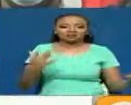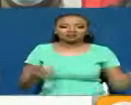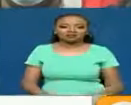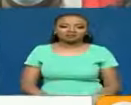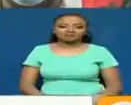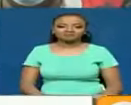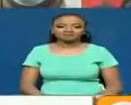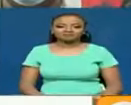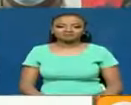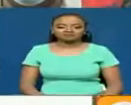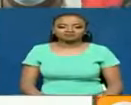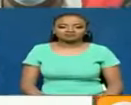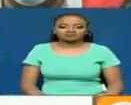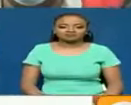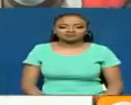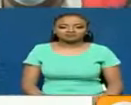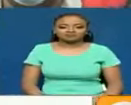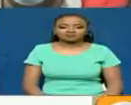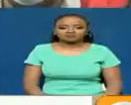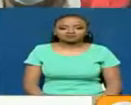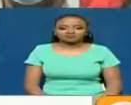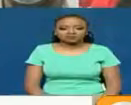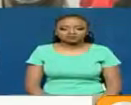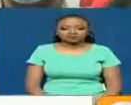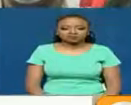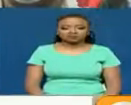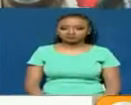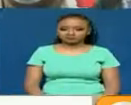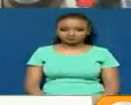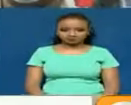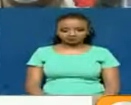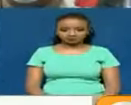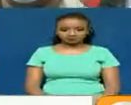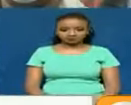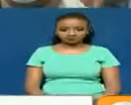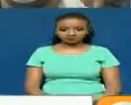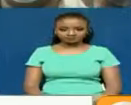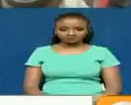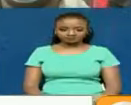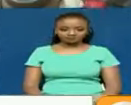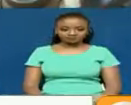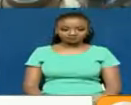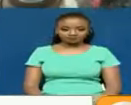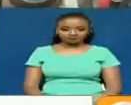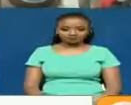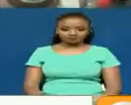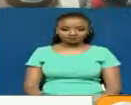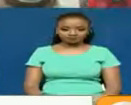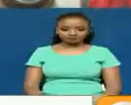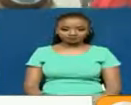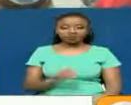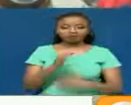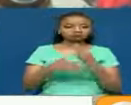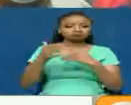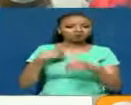We started coming from the distant area, crossing in to this area. That is how we came to